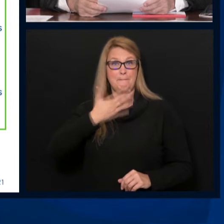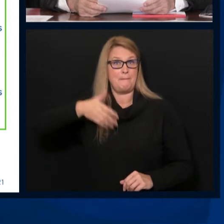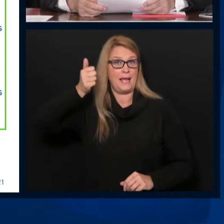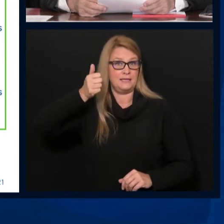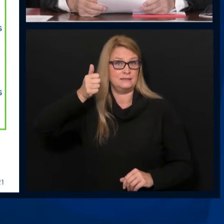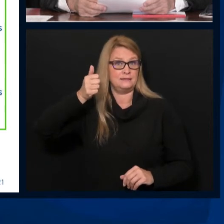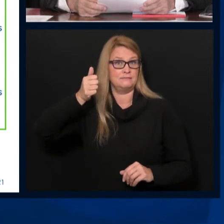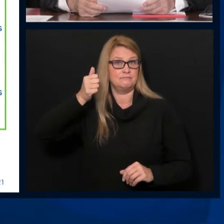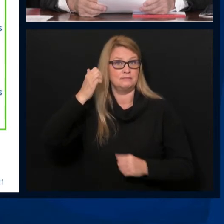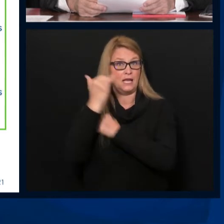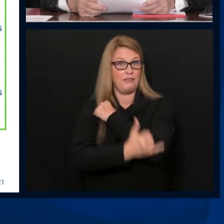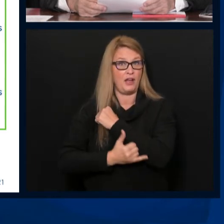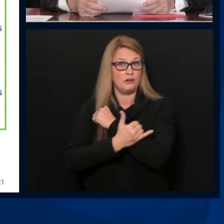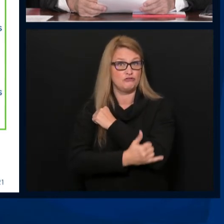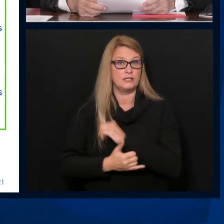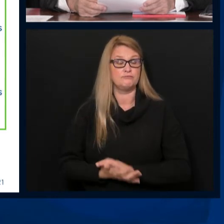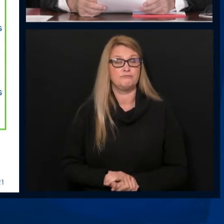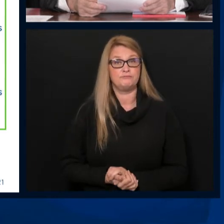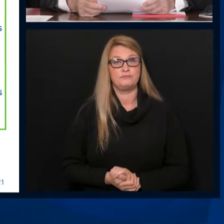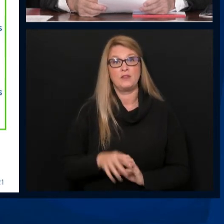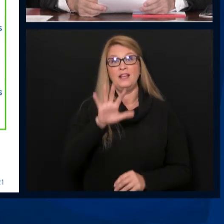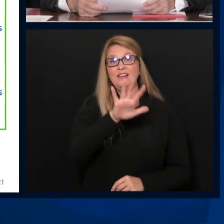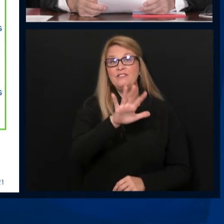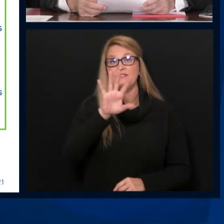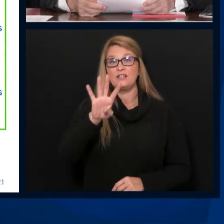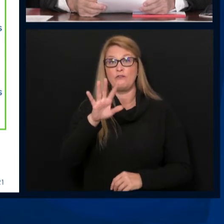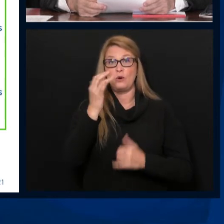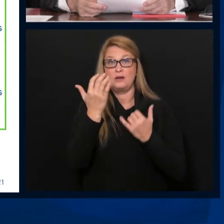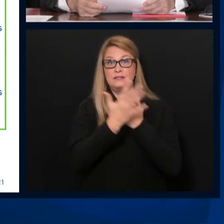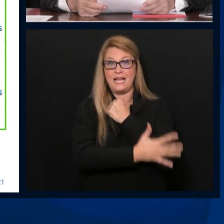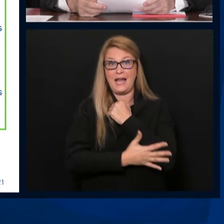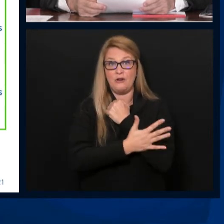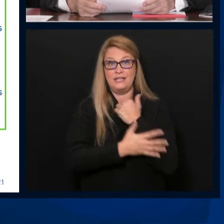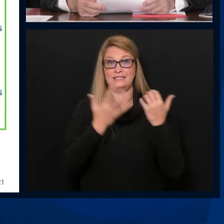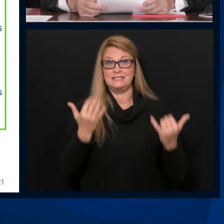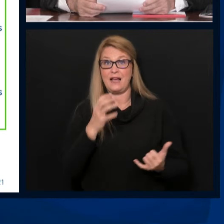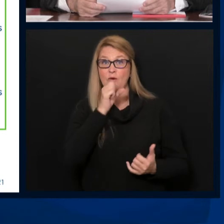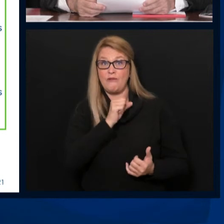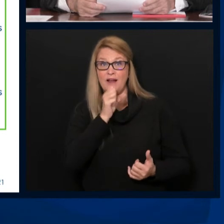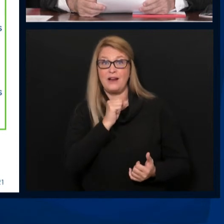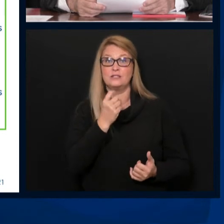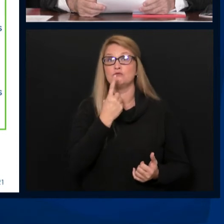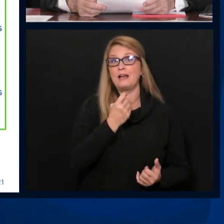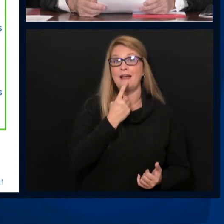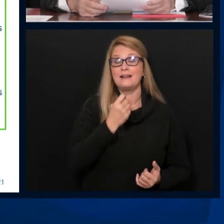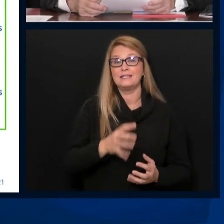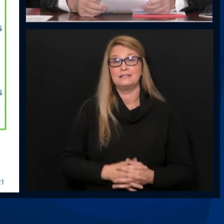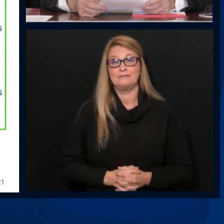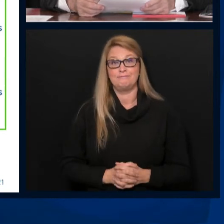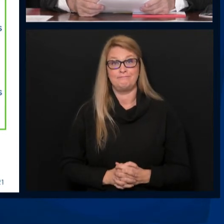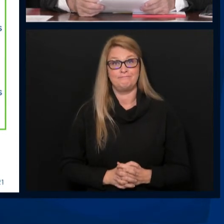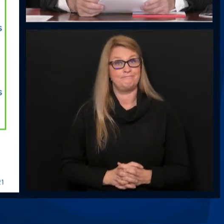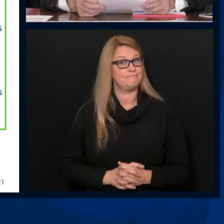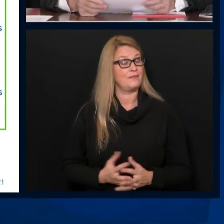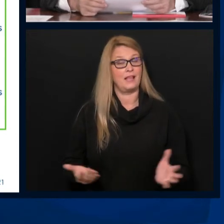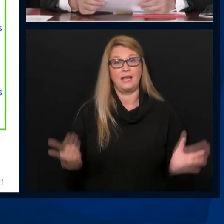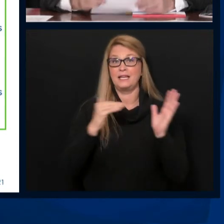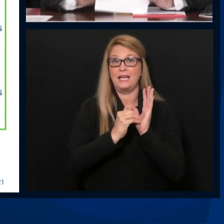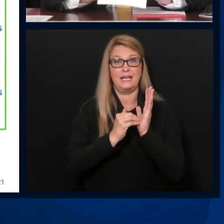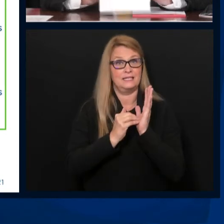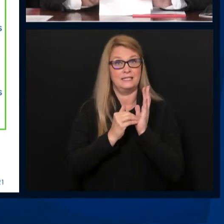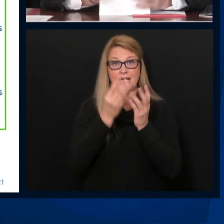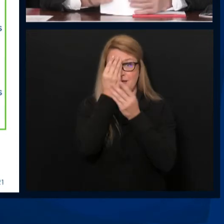country. You know, we have 54 counties now in the orange and the red. Again, I go back to